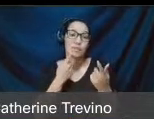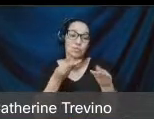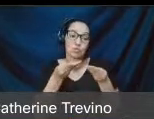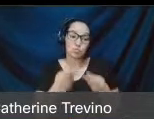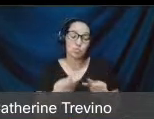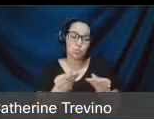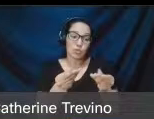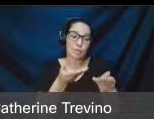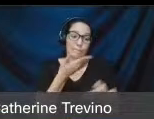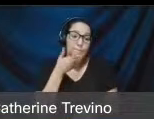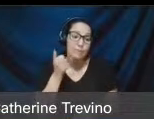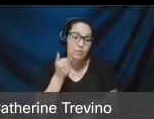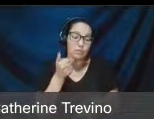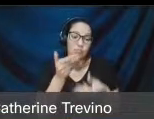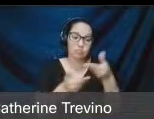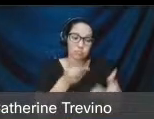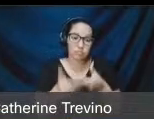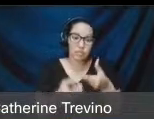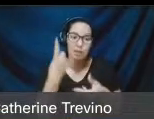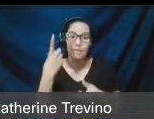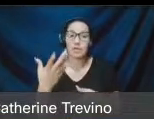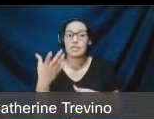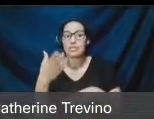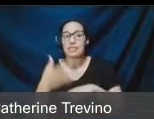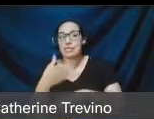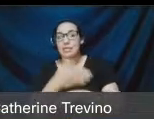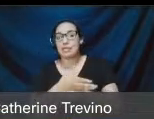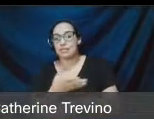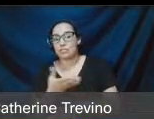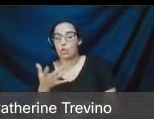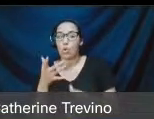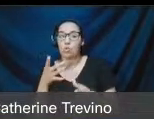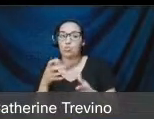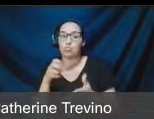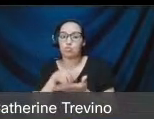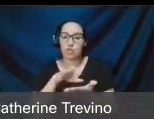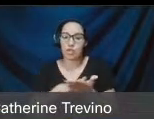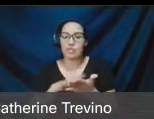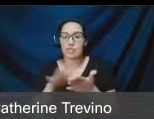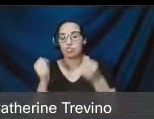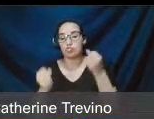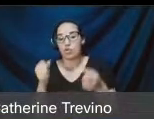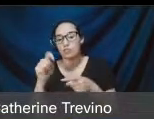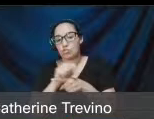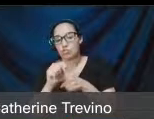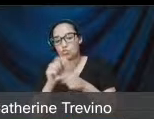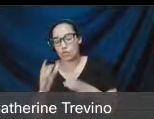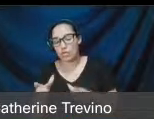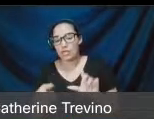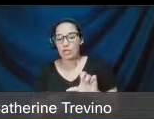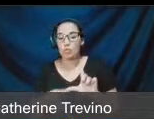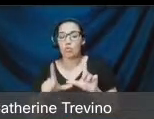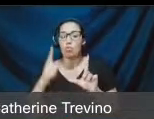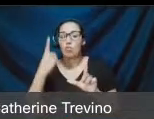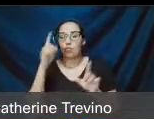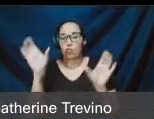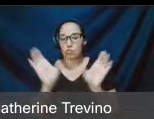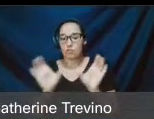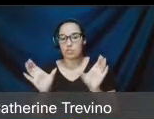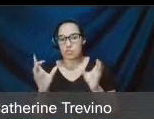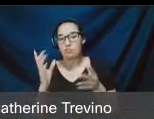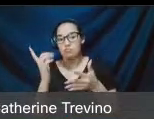other enhancements such as tracking driver training and renewal of certifications and so forth.